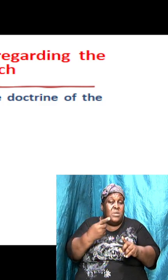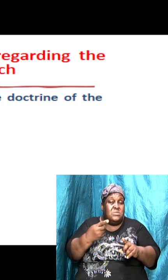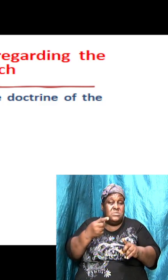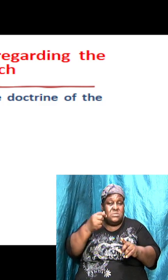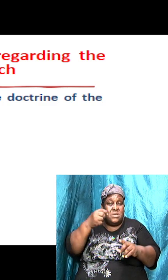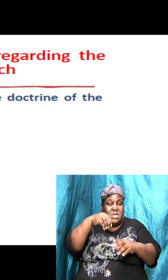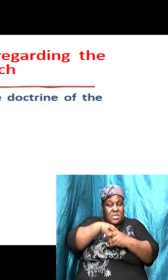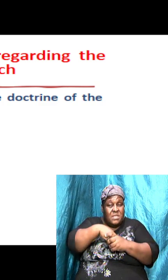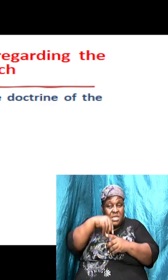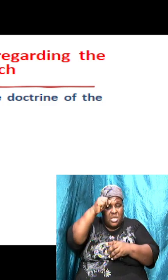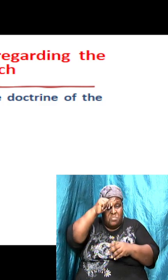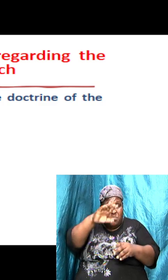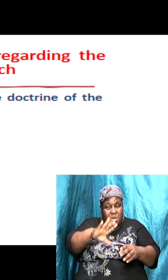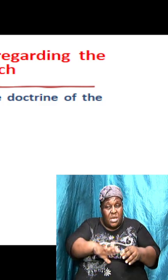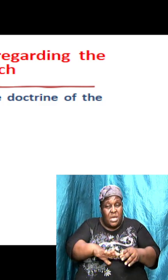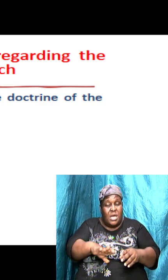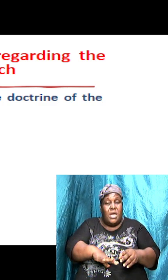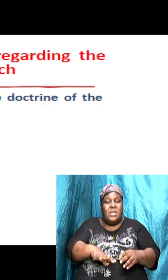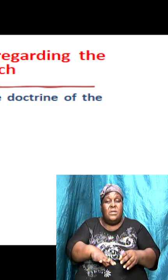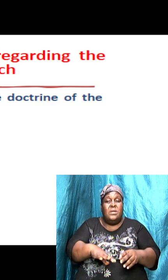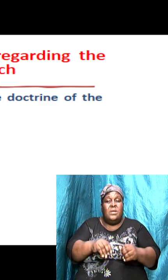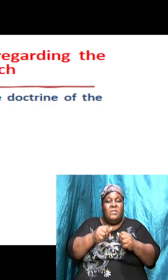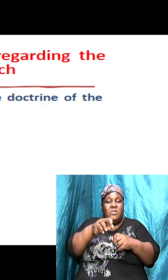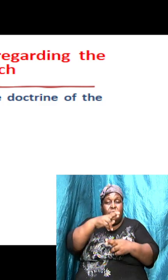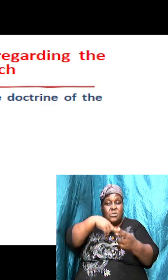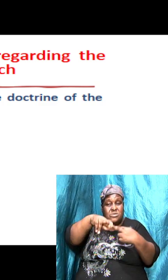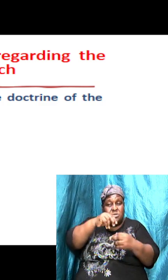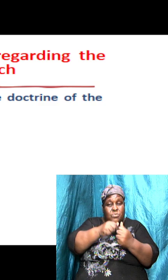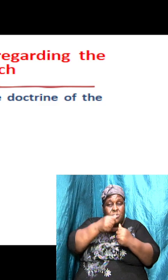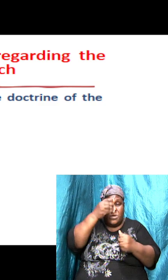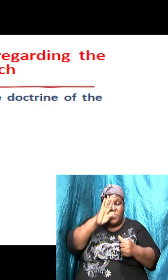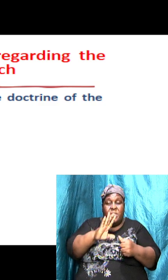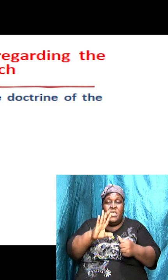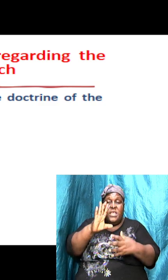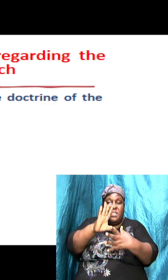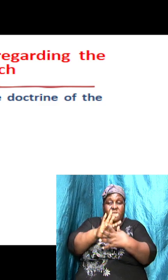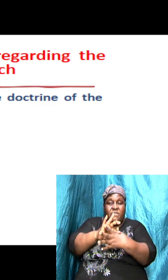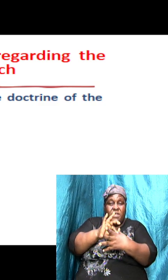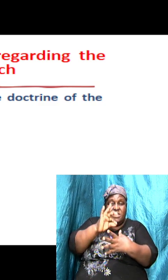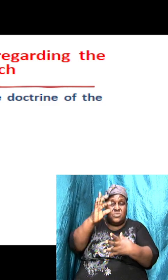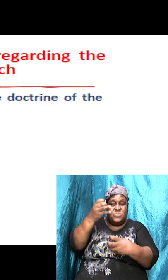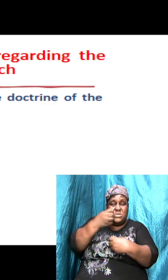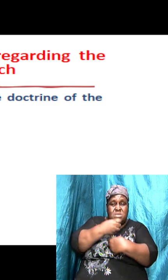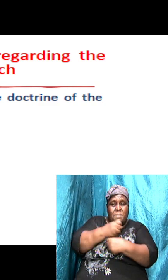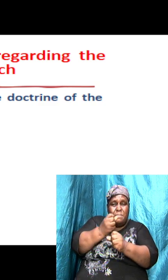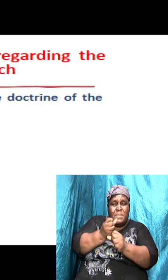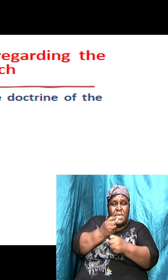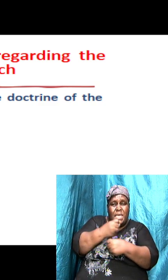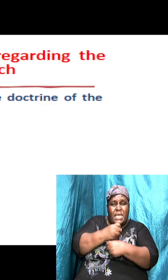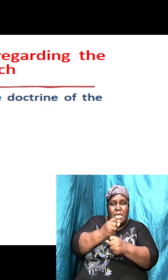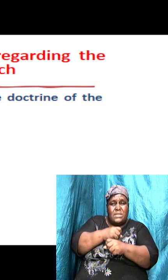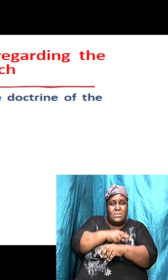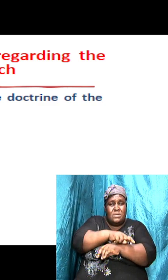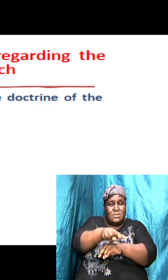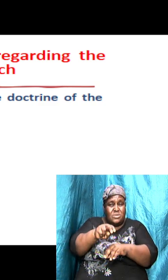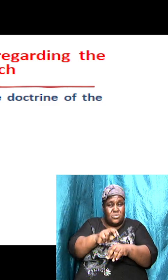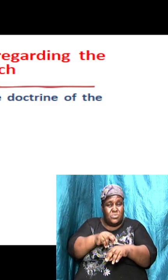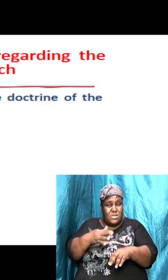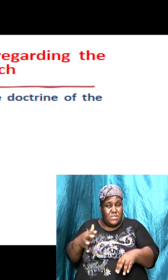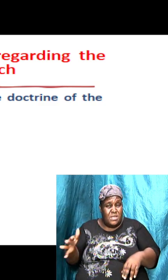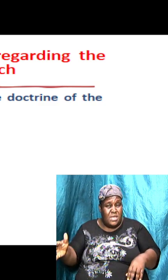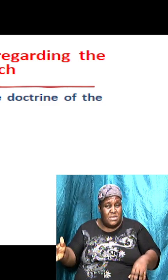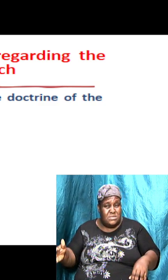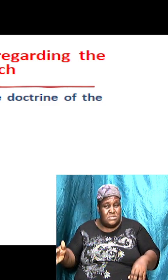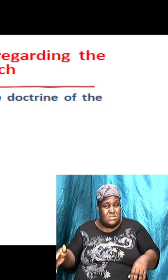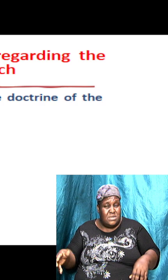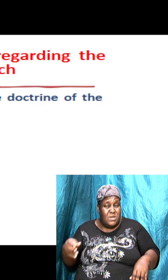God, the flesh was made to gravitate to natural things, and